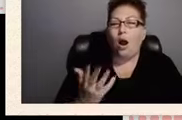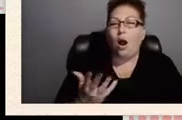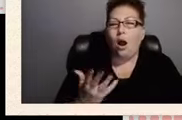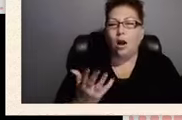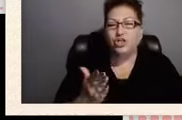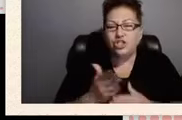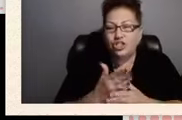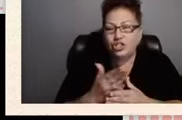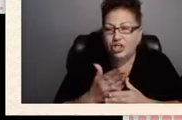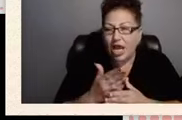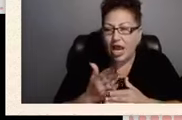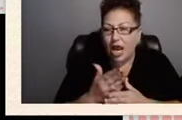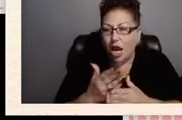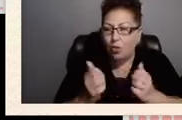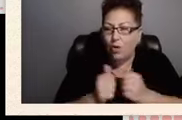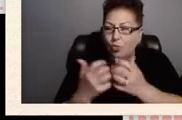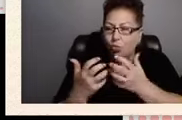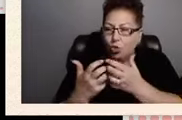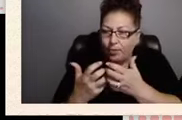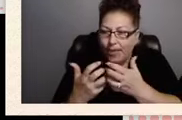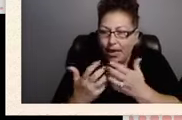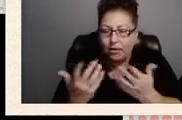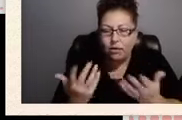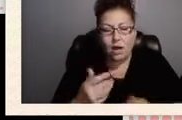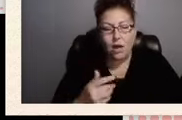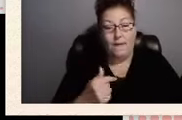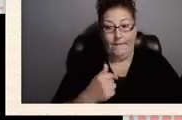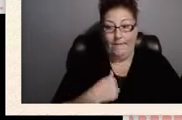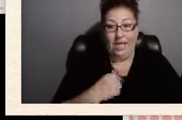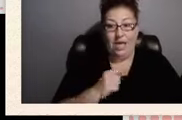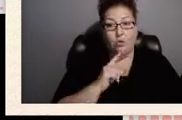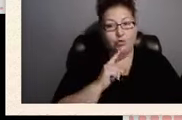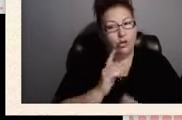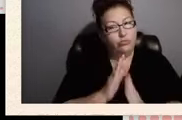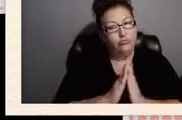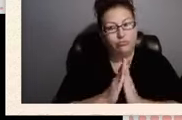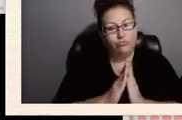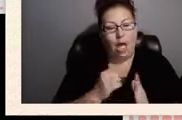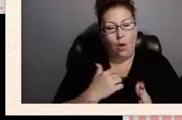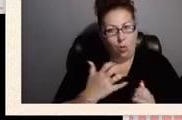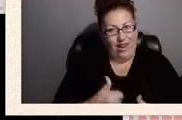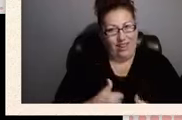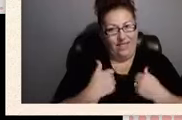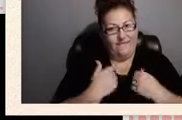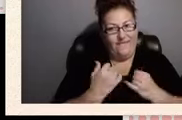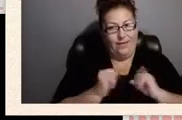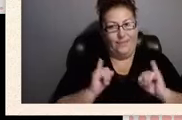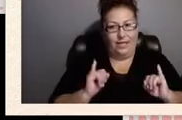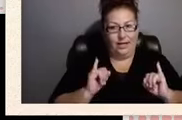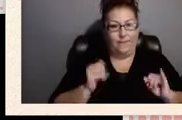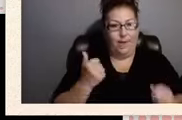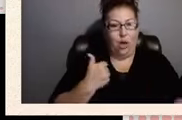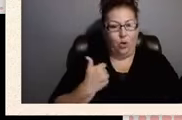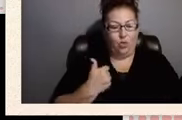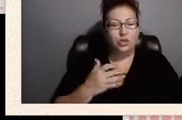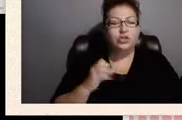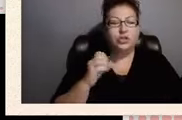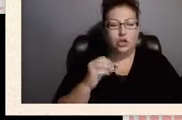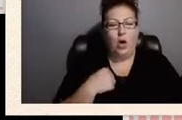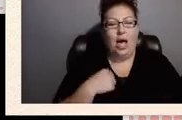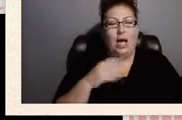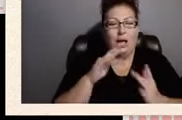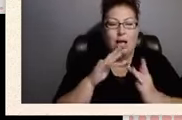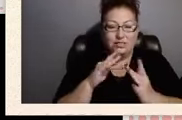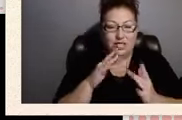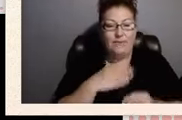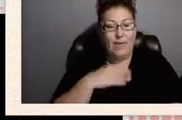somebody? Well, me, I was very passionate on living on my own. So I contacted my uncle,